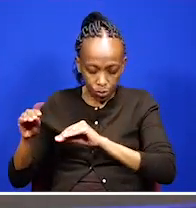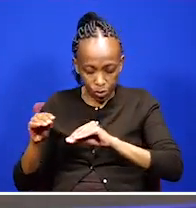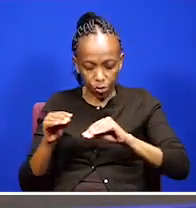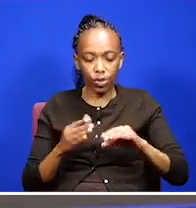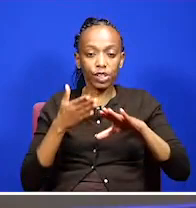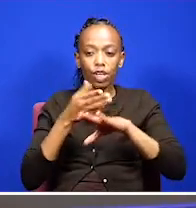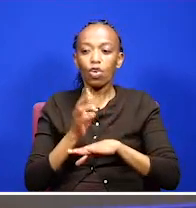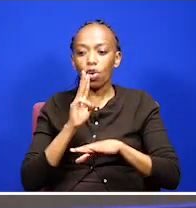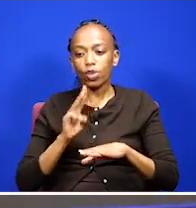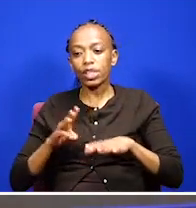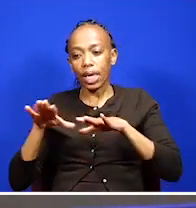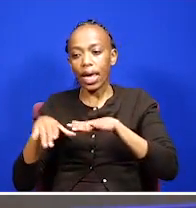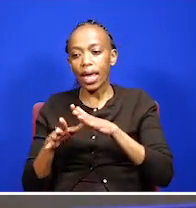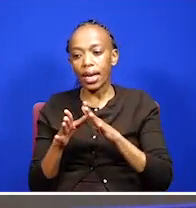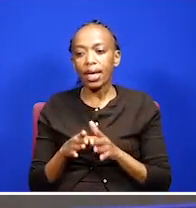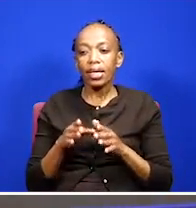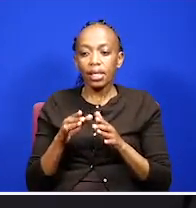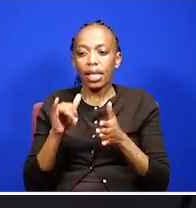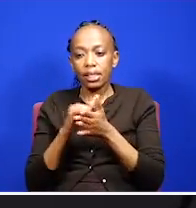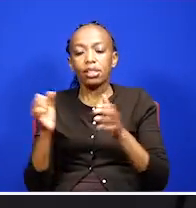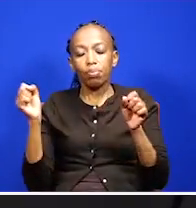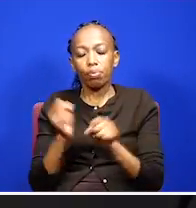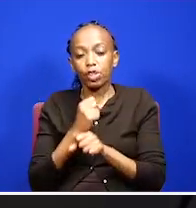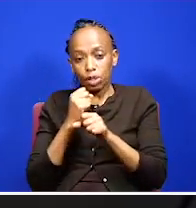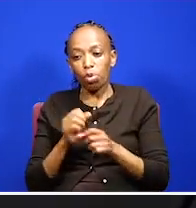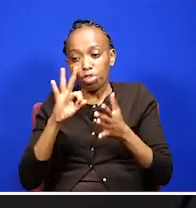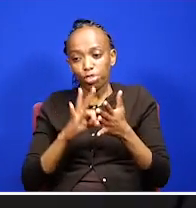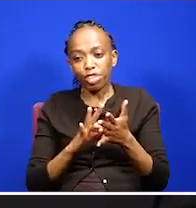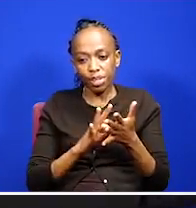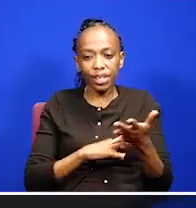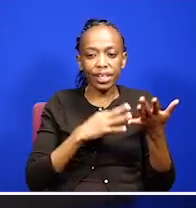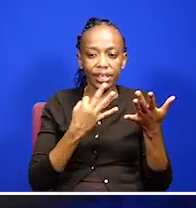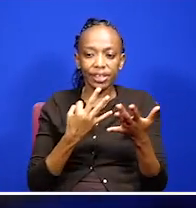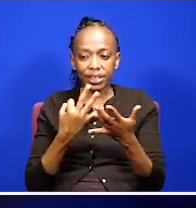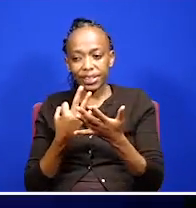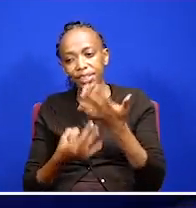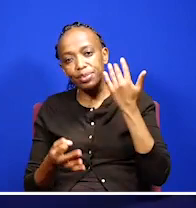You would cross an ocean, so I wouldn't